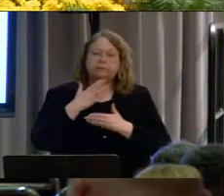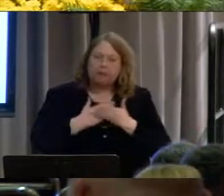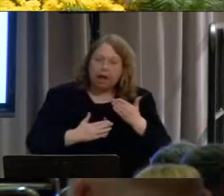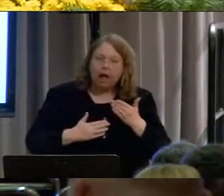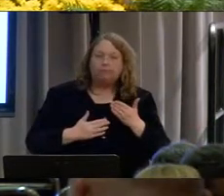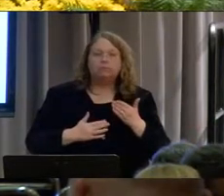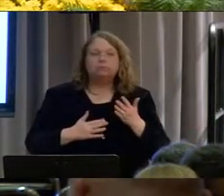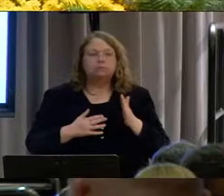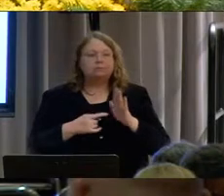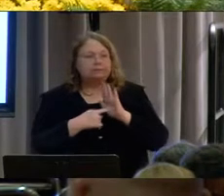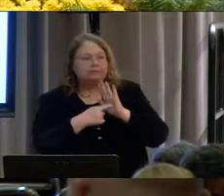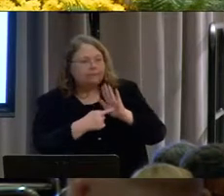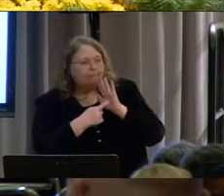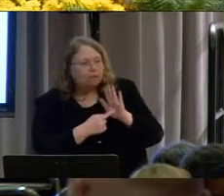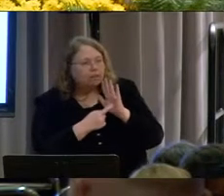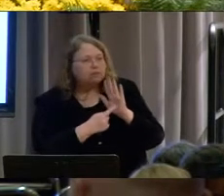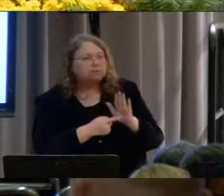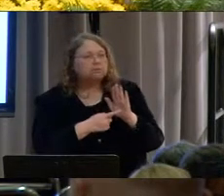symbols and